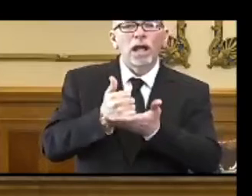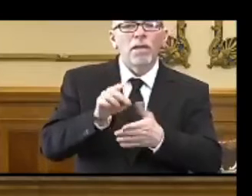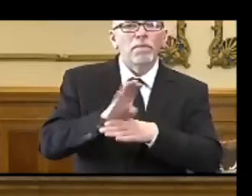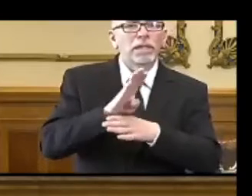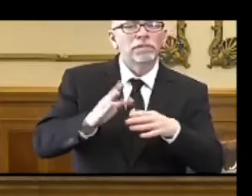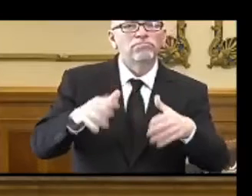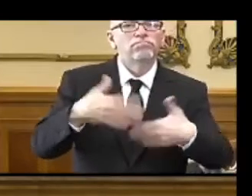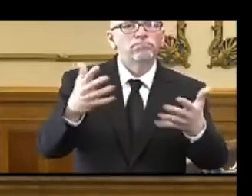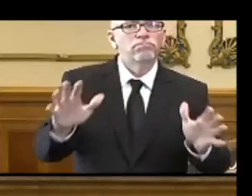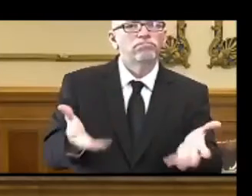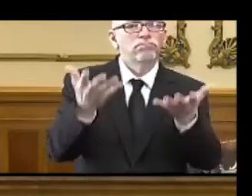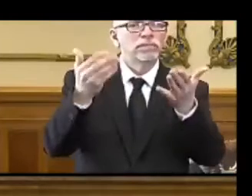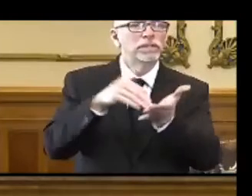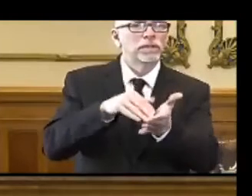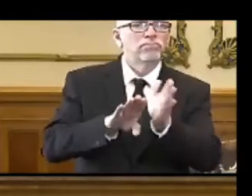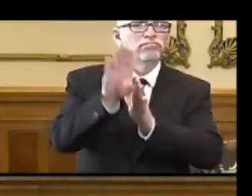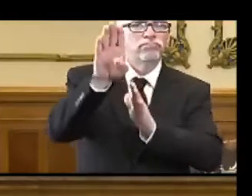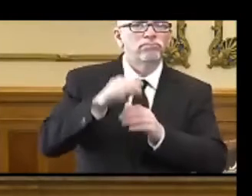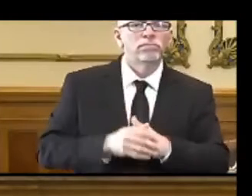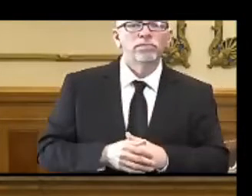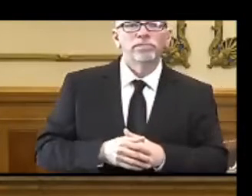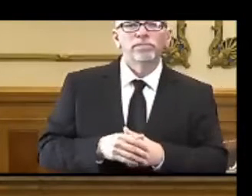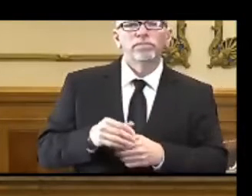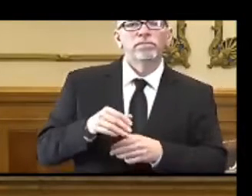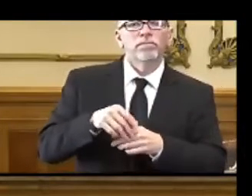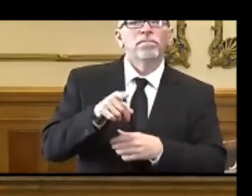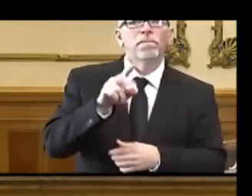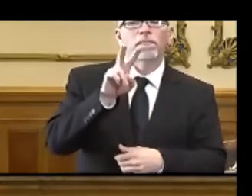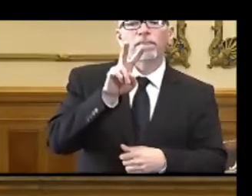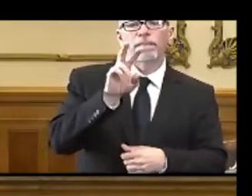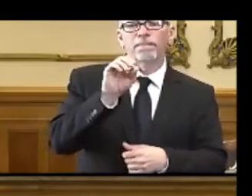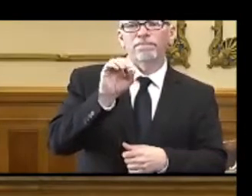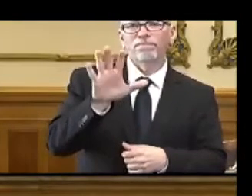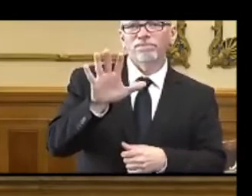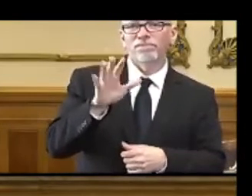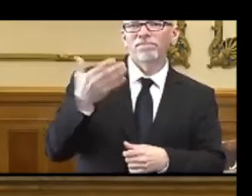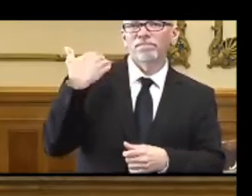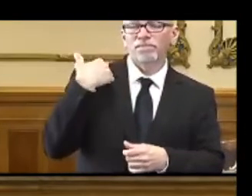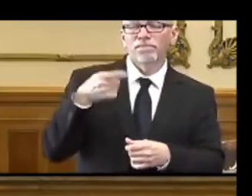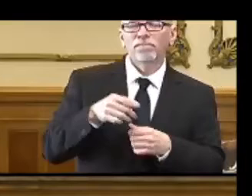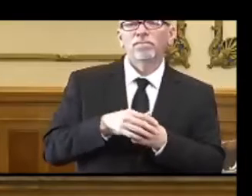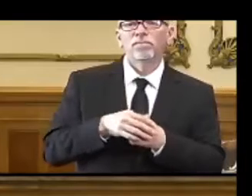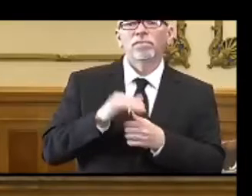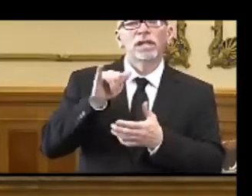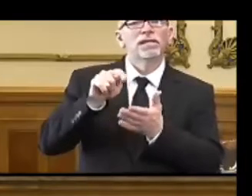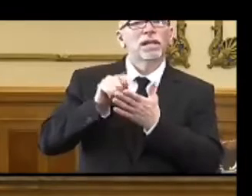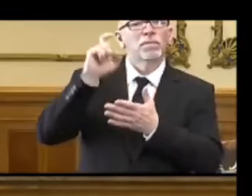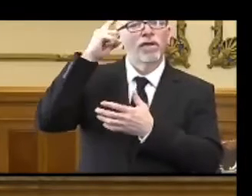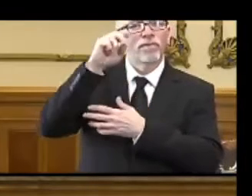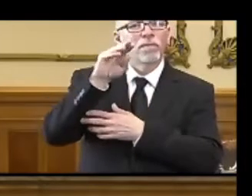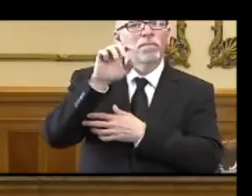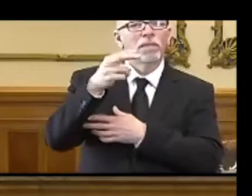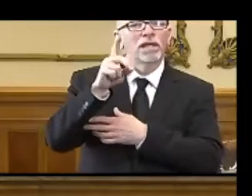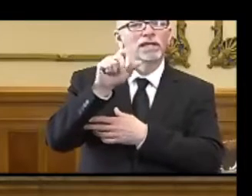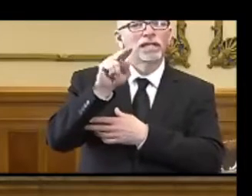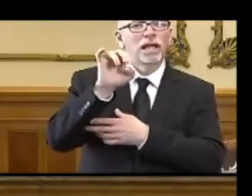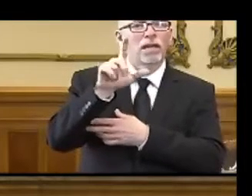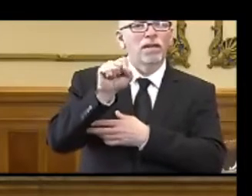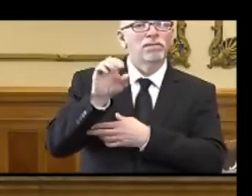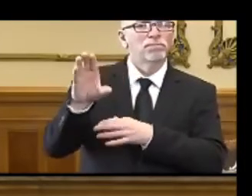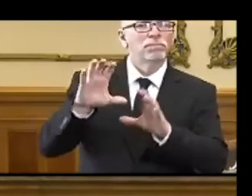Indiana. You know, it's 2005 that then Governor Mitch Daniels and his team, which